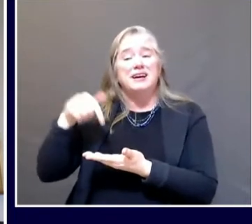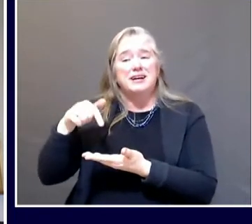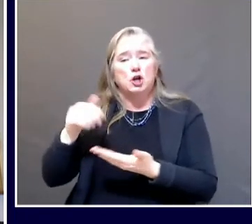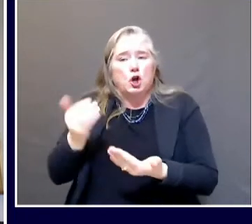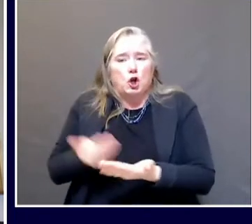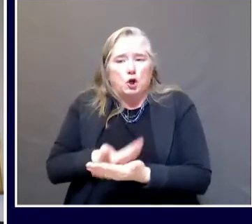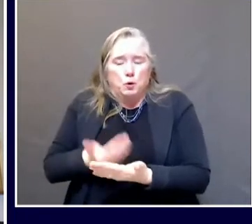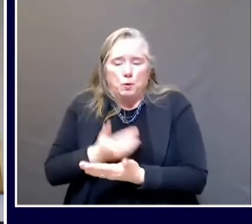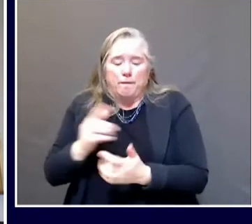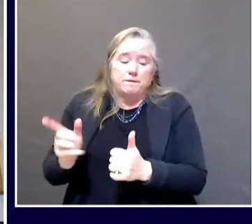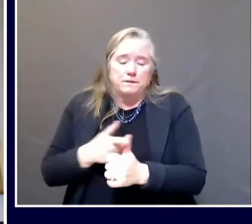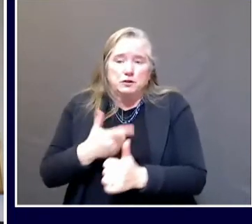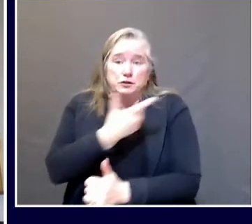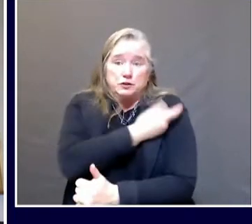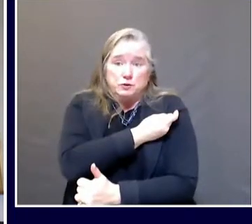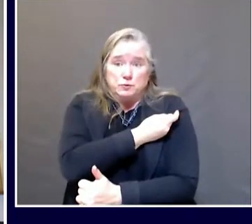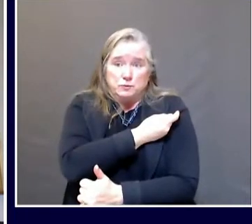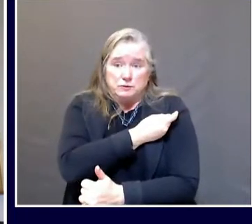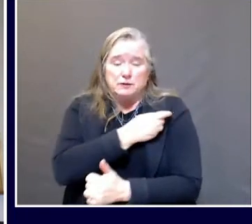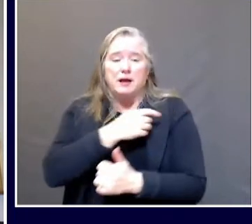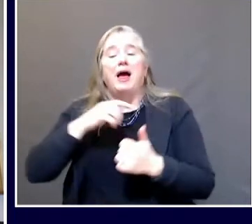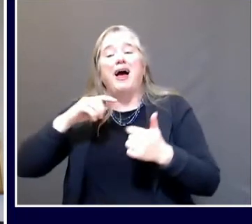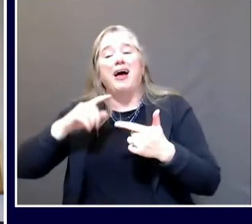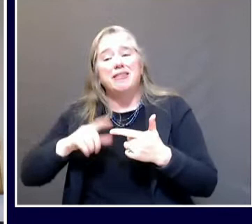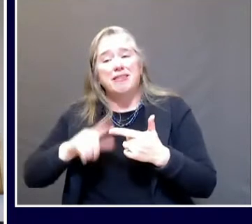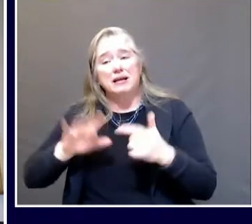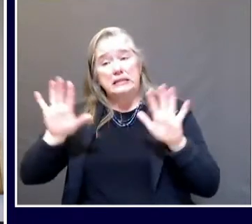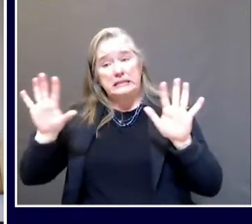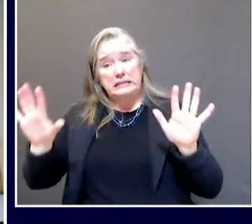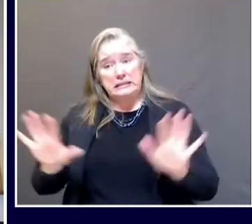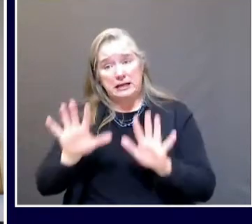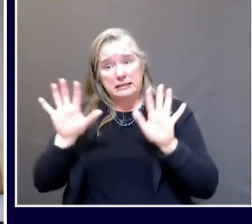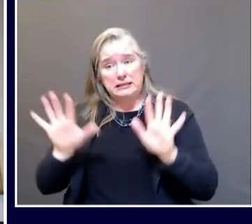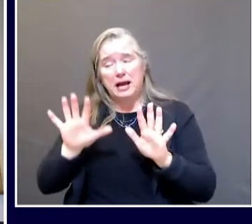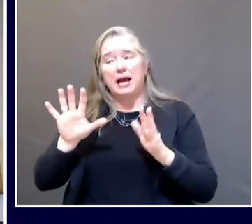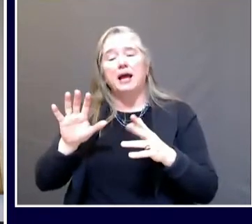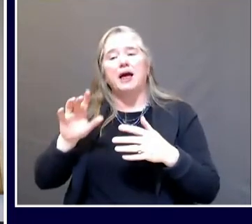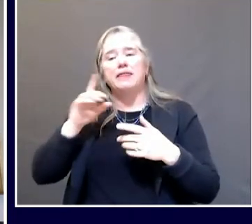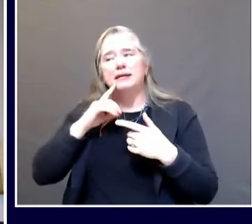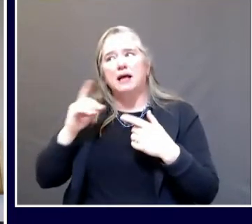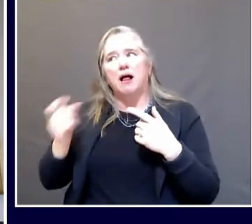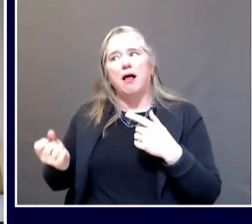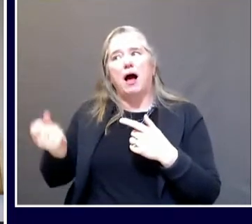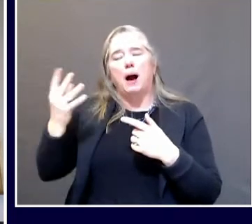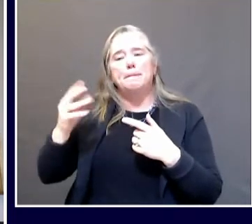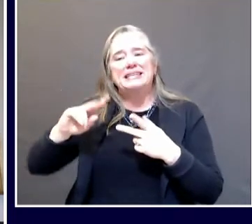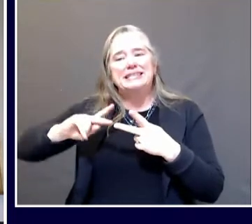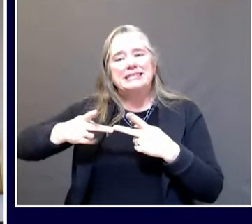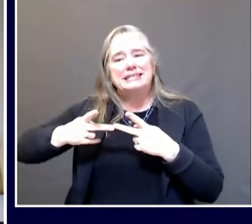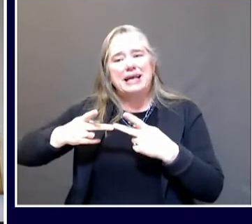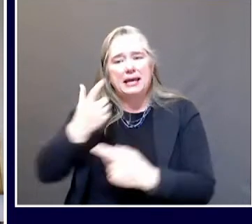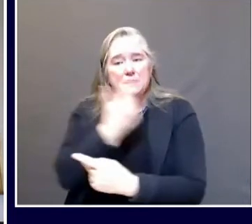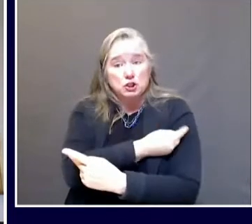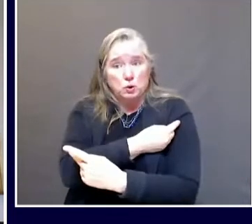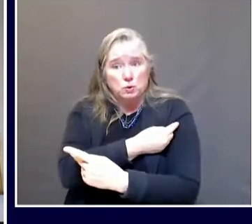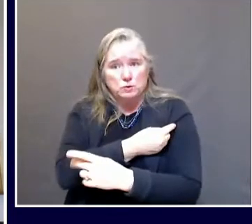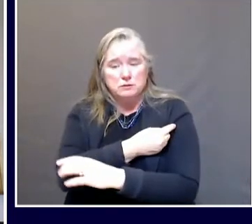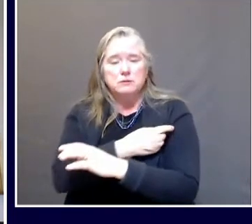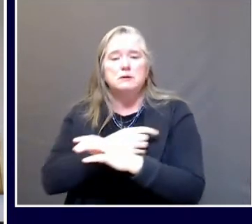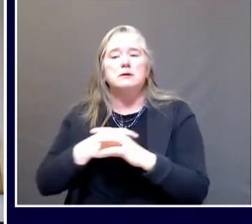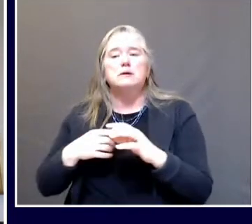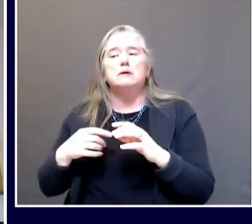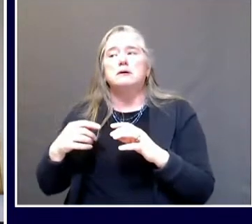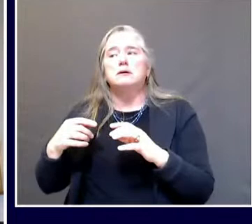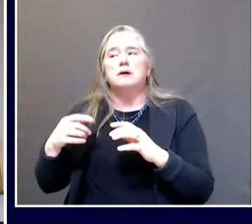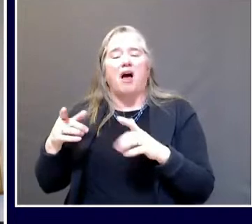simultaneously, typically on Sundays, find out what our second dose allocation will be. And those two, as you can imagine, largely